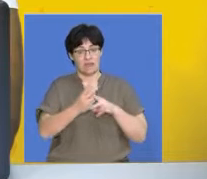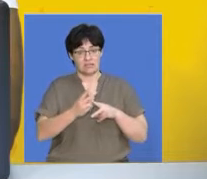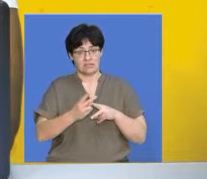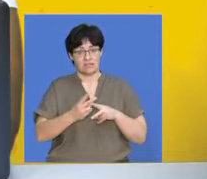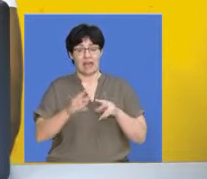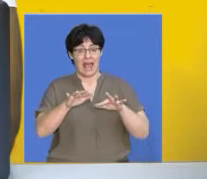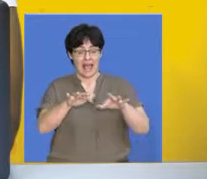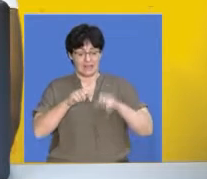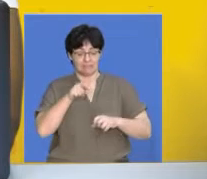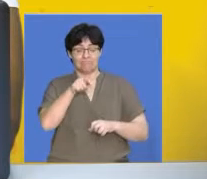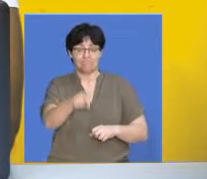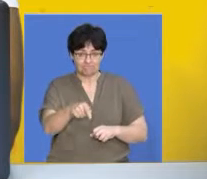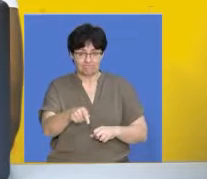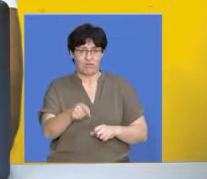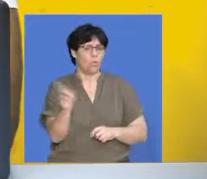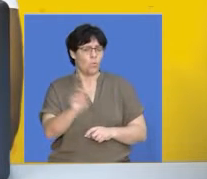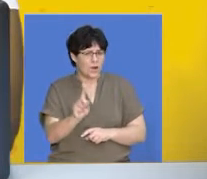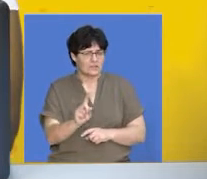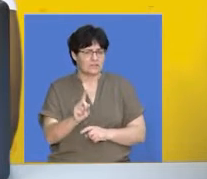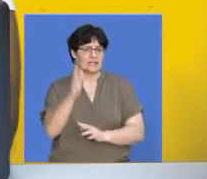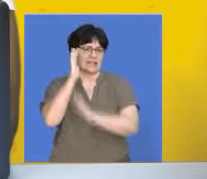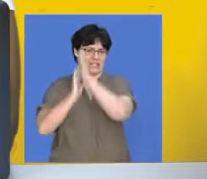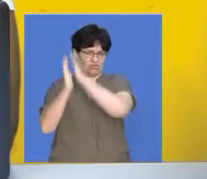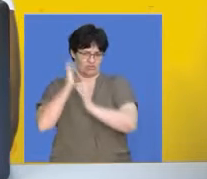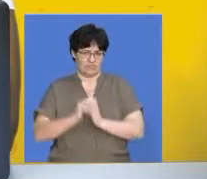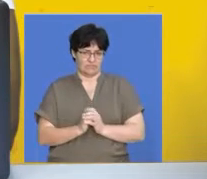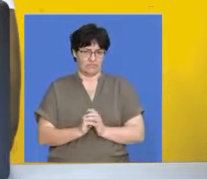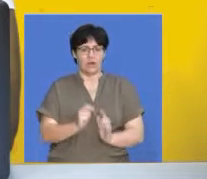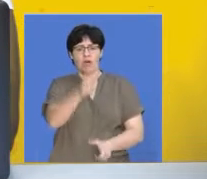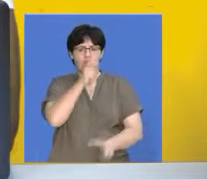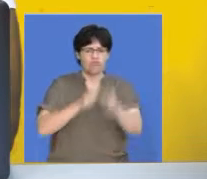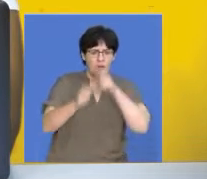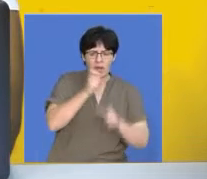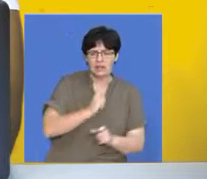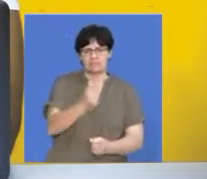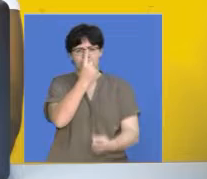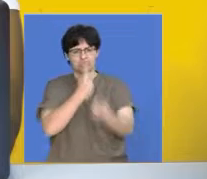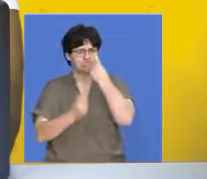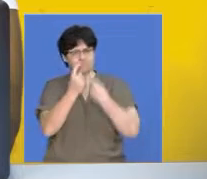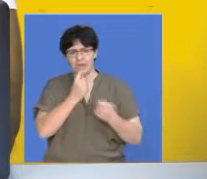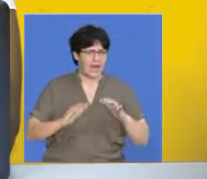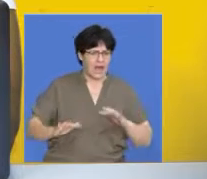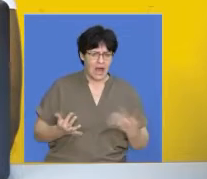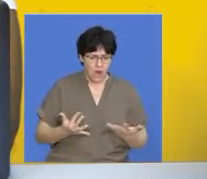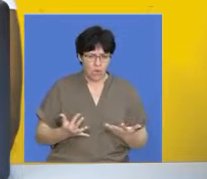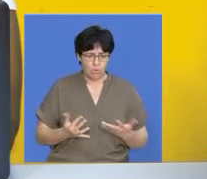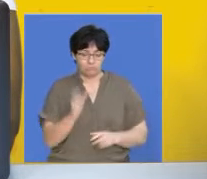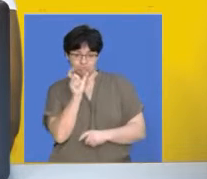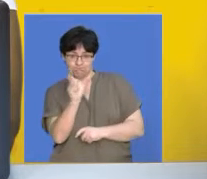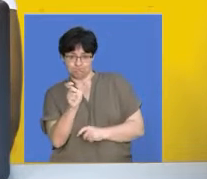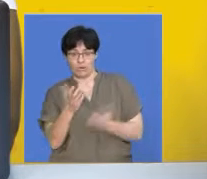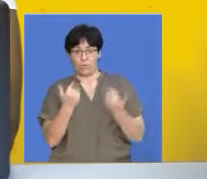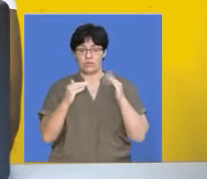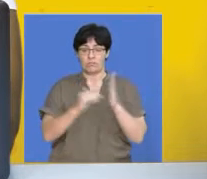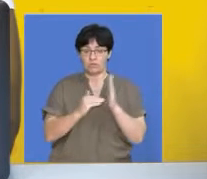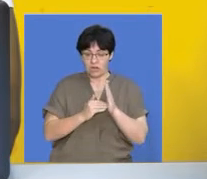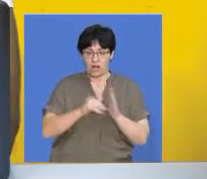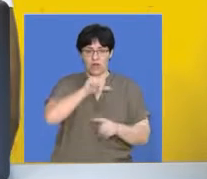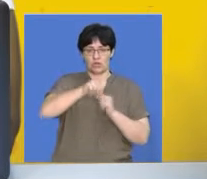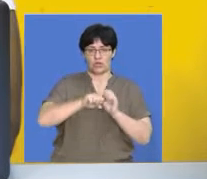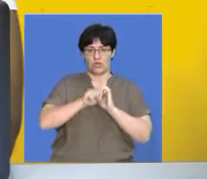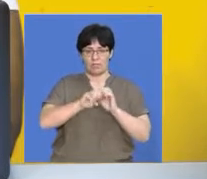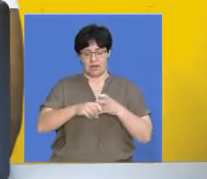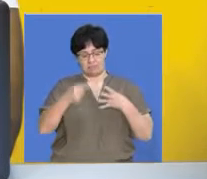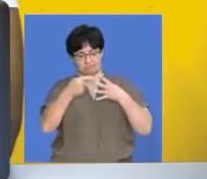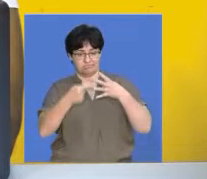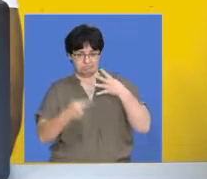history. All you need to do to send us your questions and comments is search for Matrix on all social media platforms as